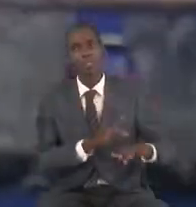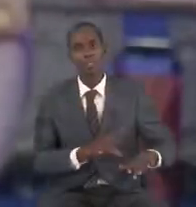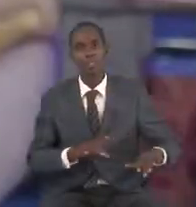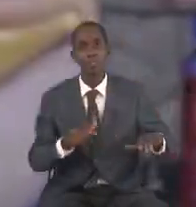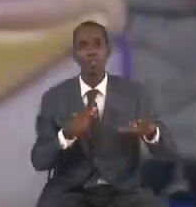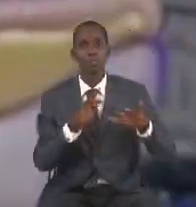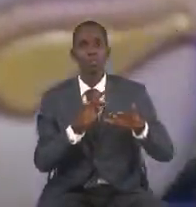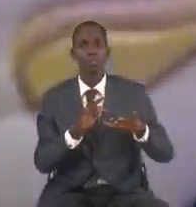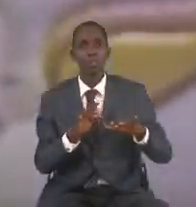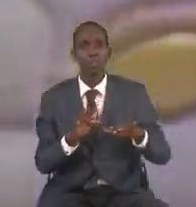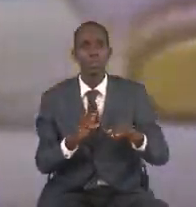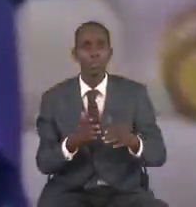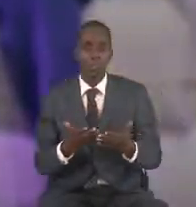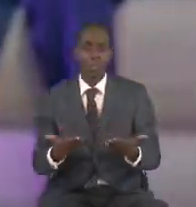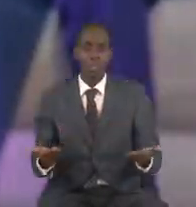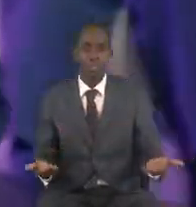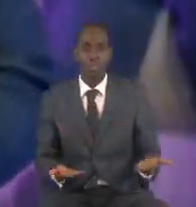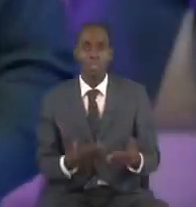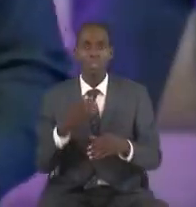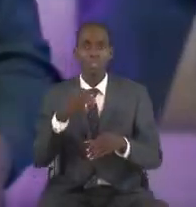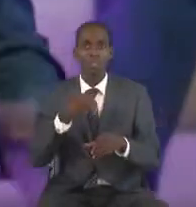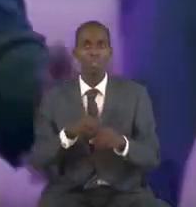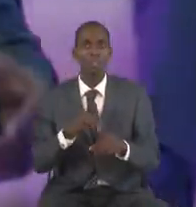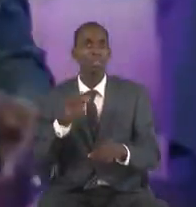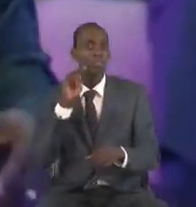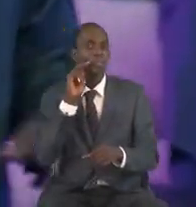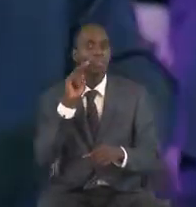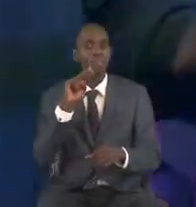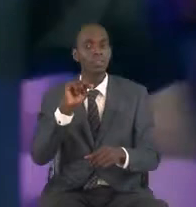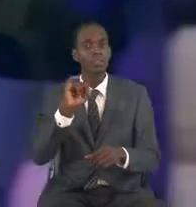here in Nigeria. We say,